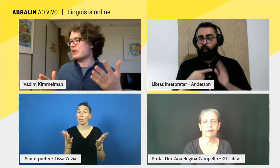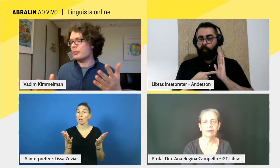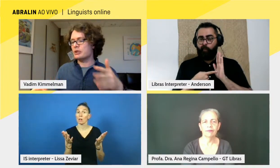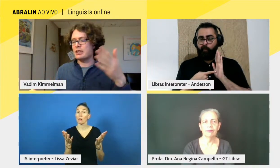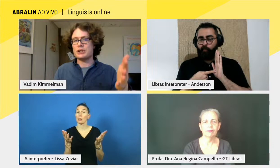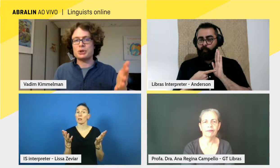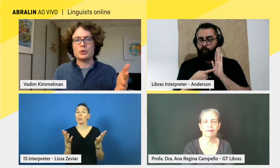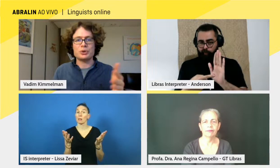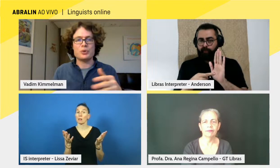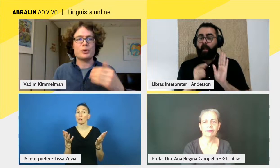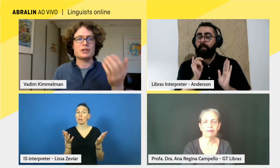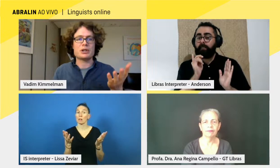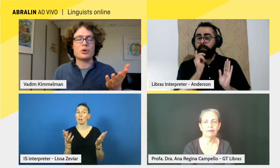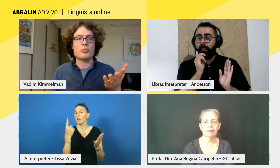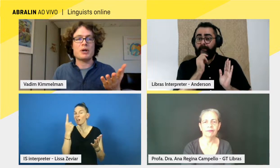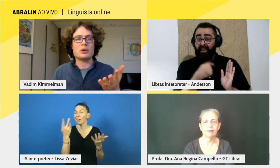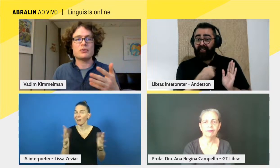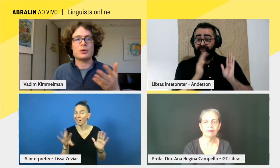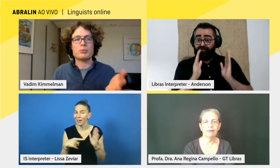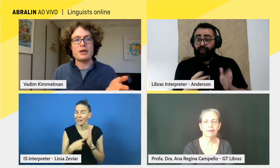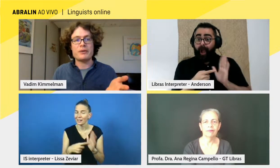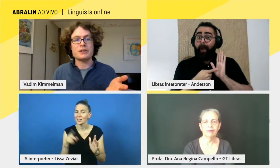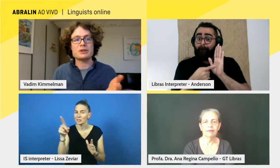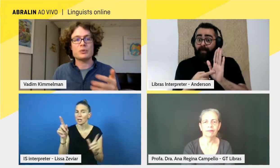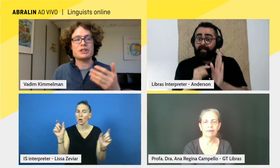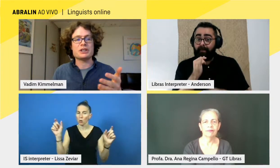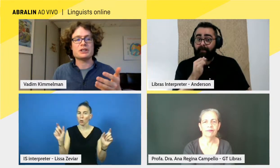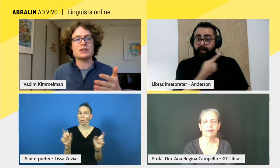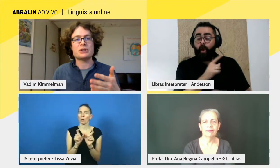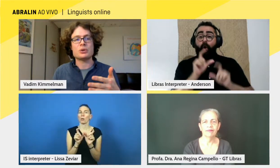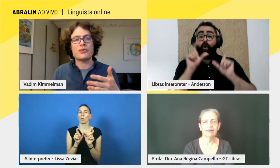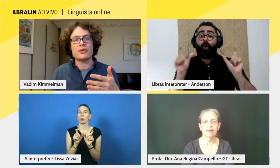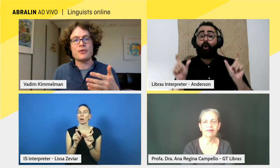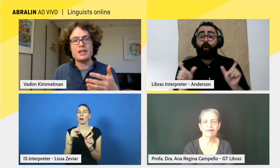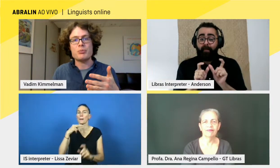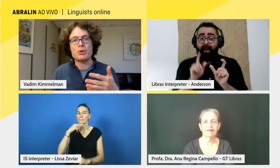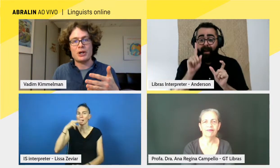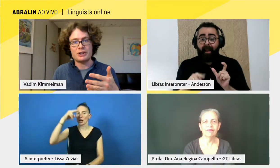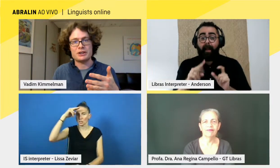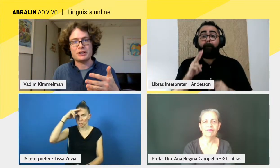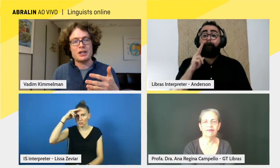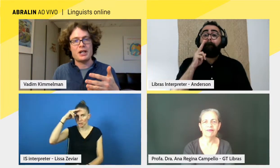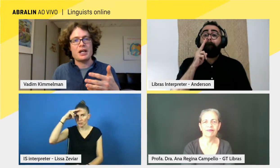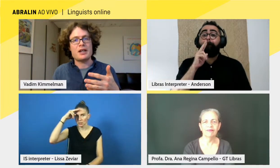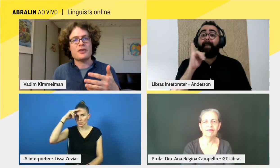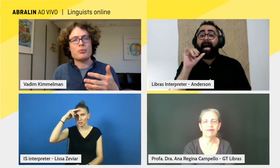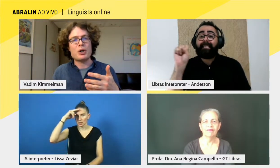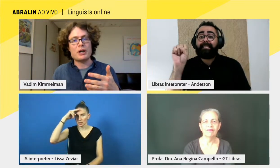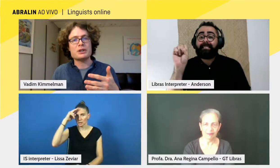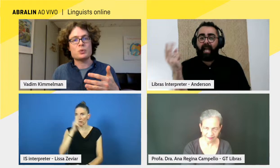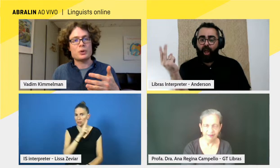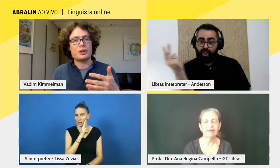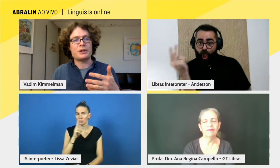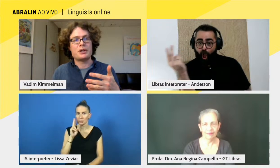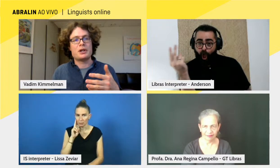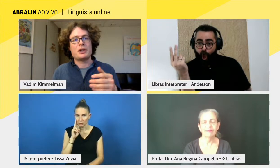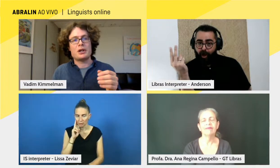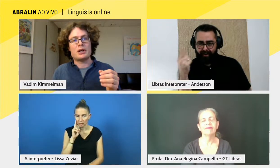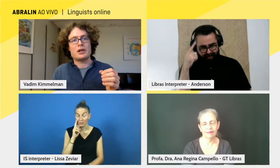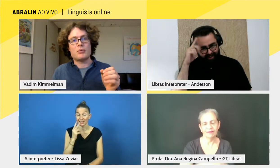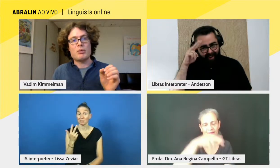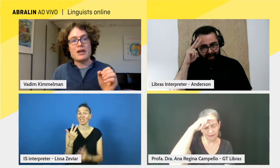one of the examples that I showed you was the compound for parents, which consisted of three parts. And the parts